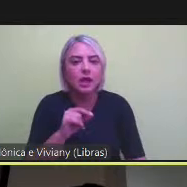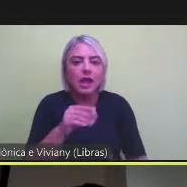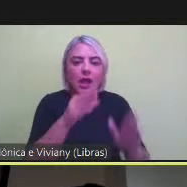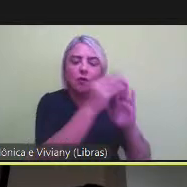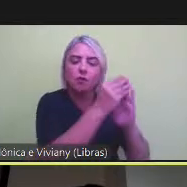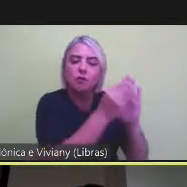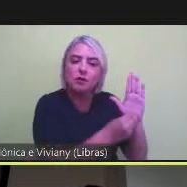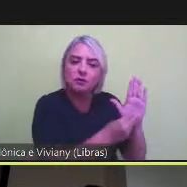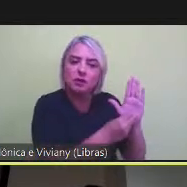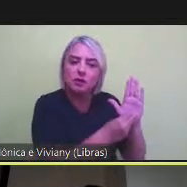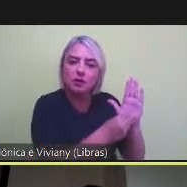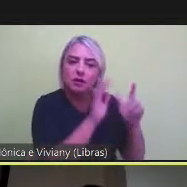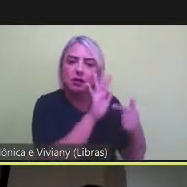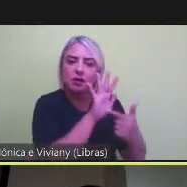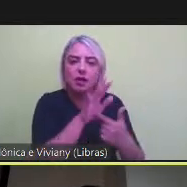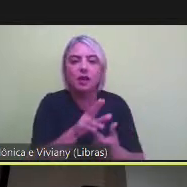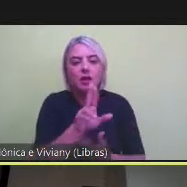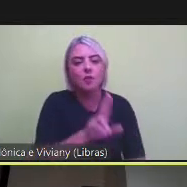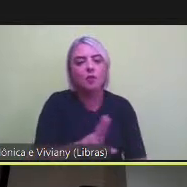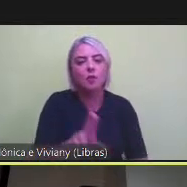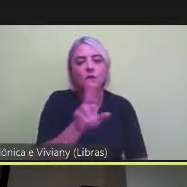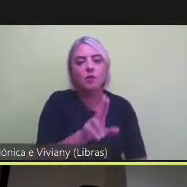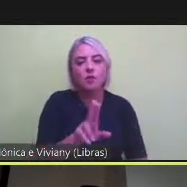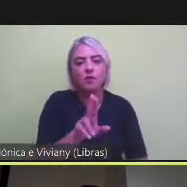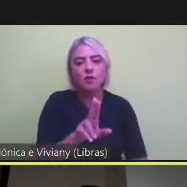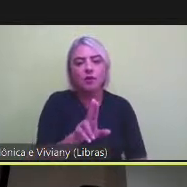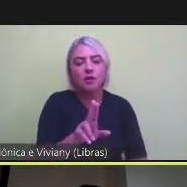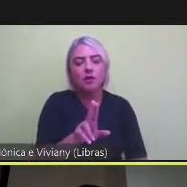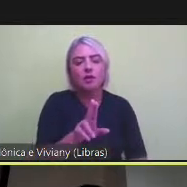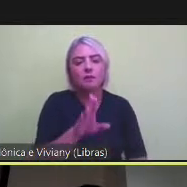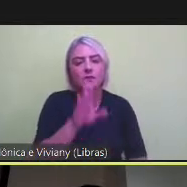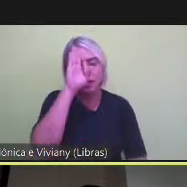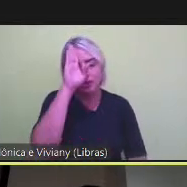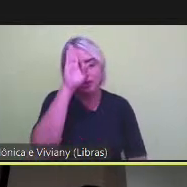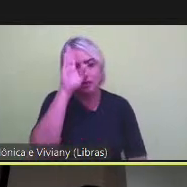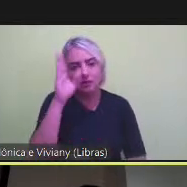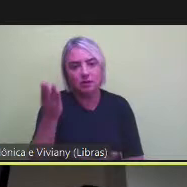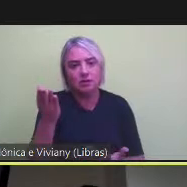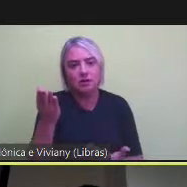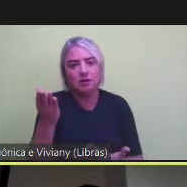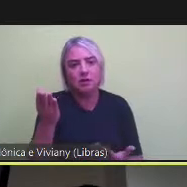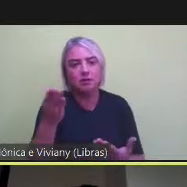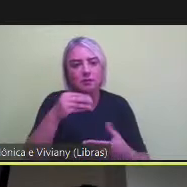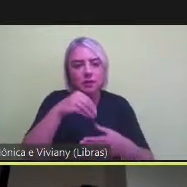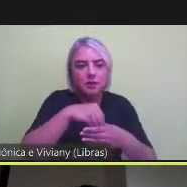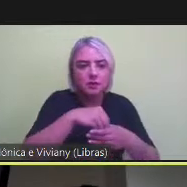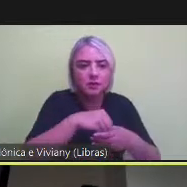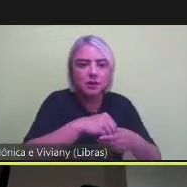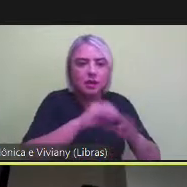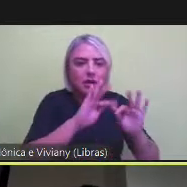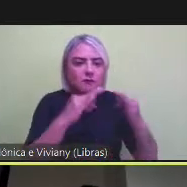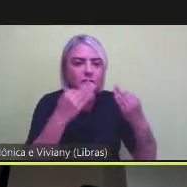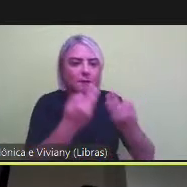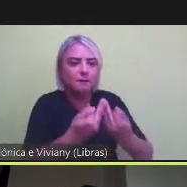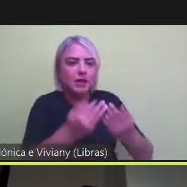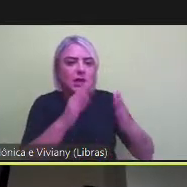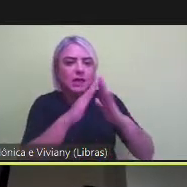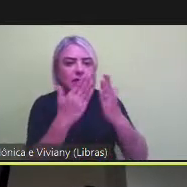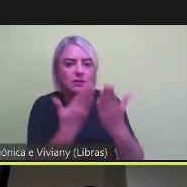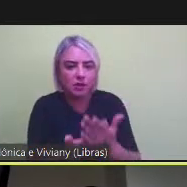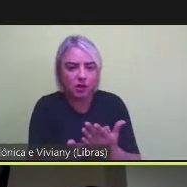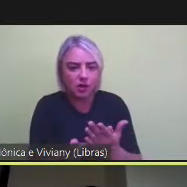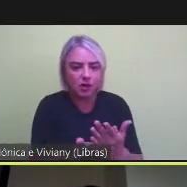It is a model that will be applied essentially by the doctors, family